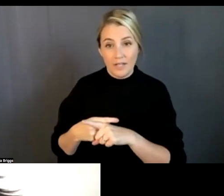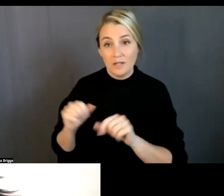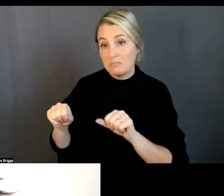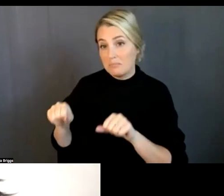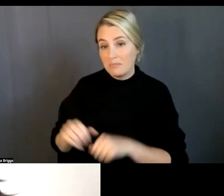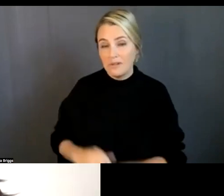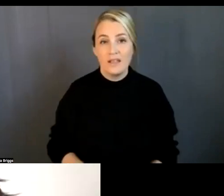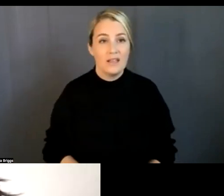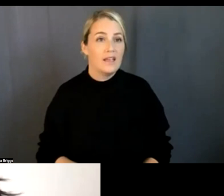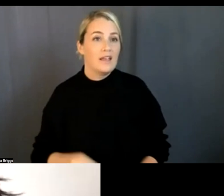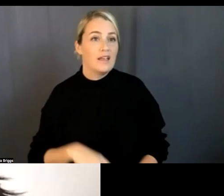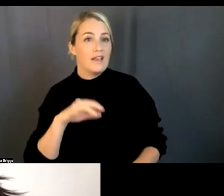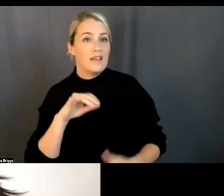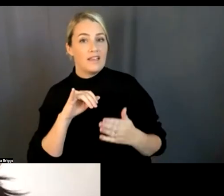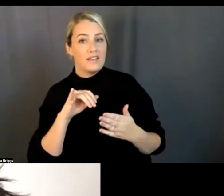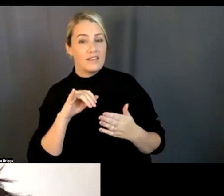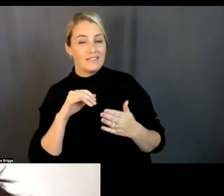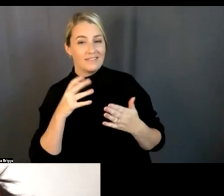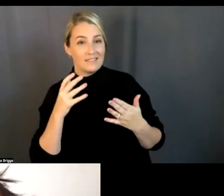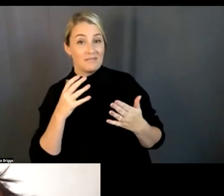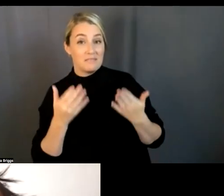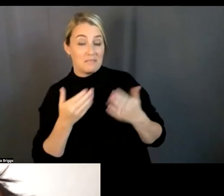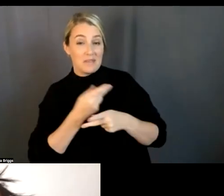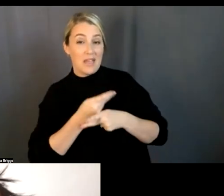Or maybe coming home to what we already know.